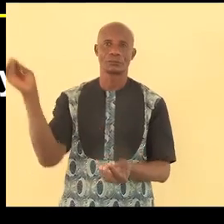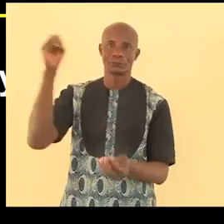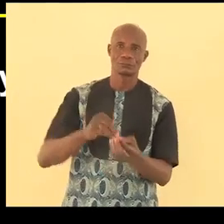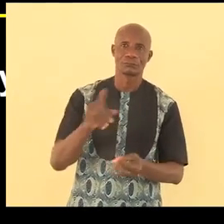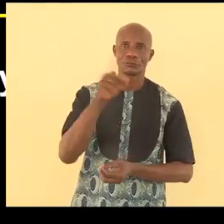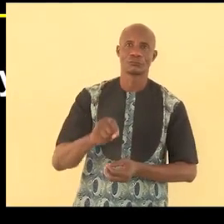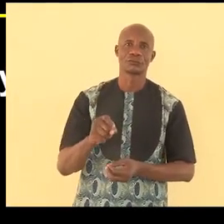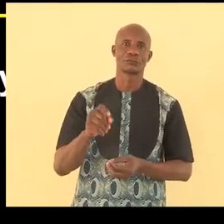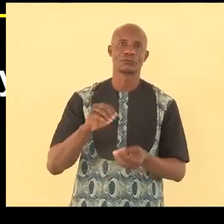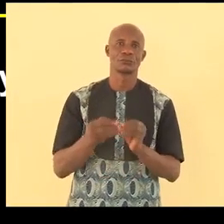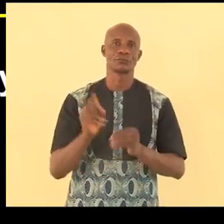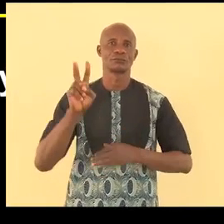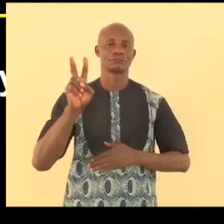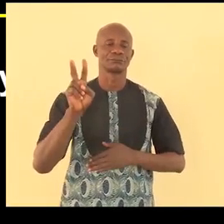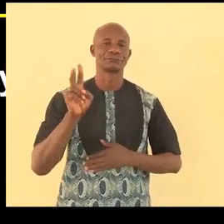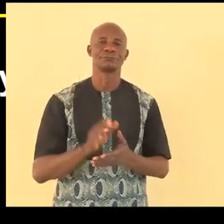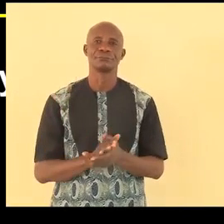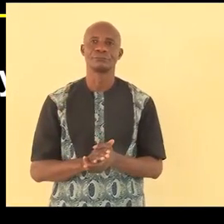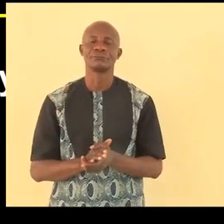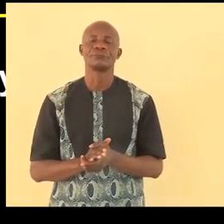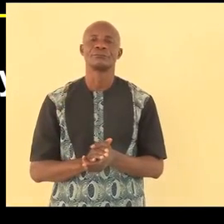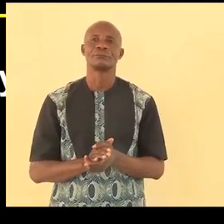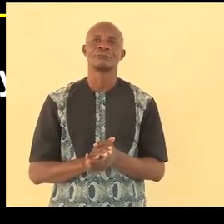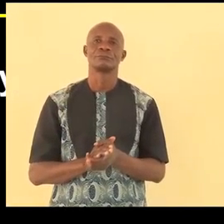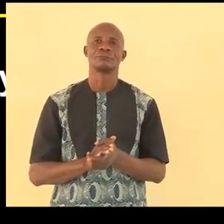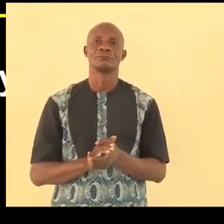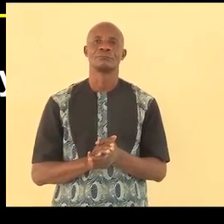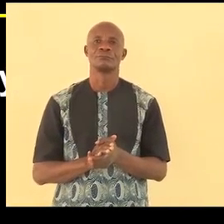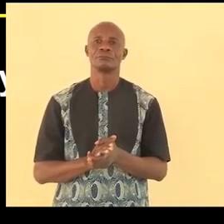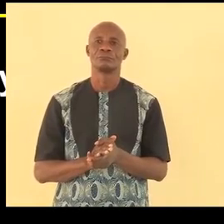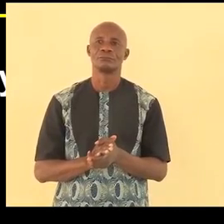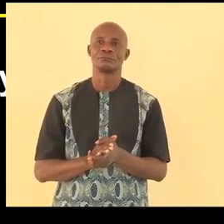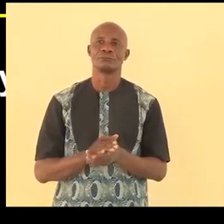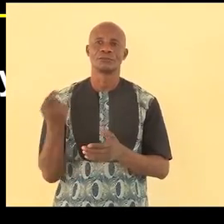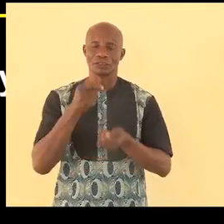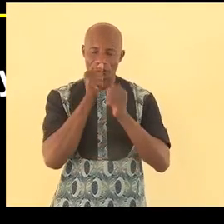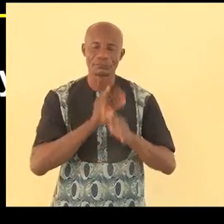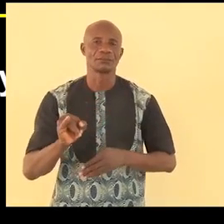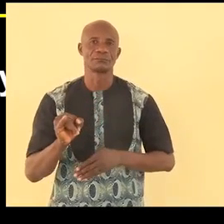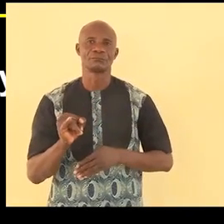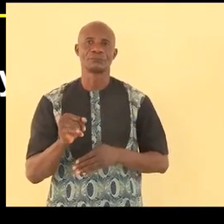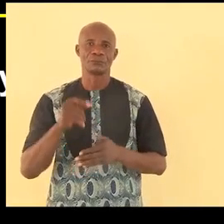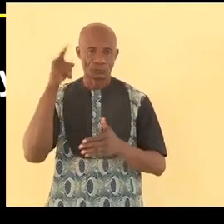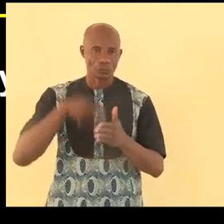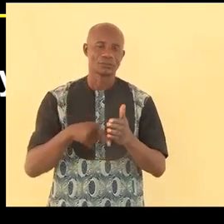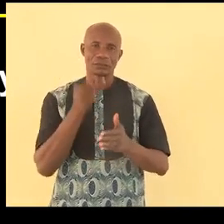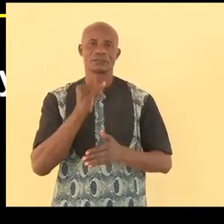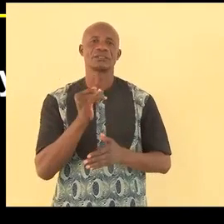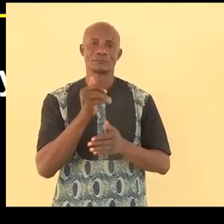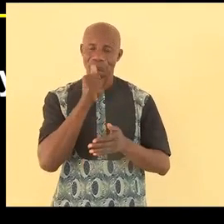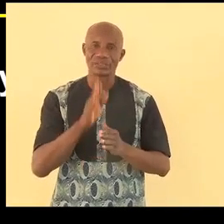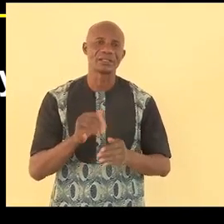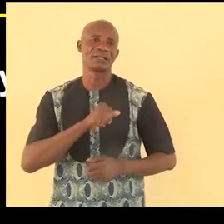I'd like to add to question number two that Emmanuel has answered. Okay. The Beatitude. That is the